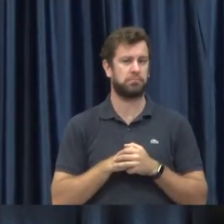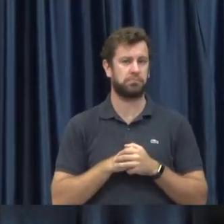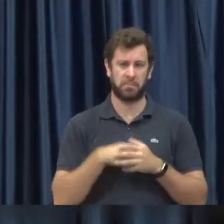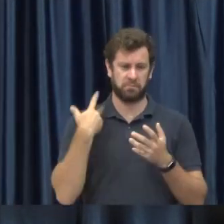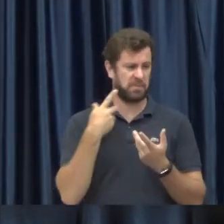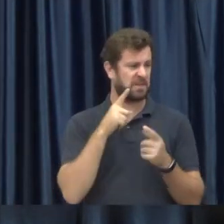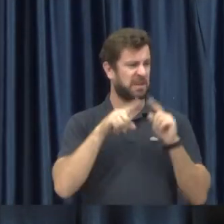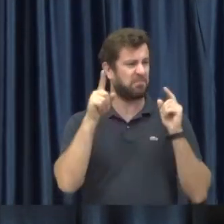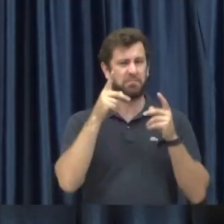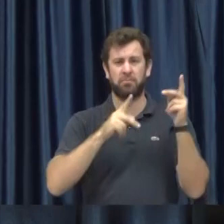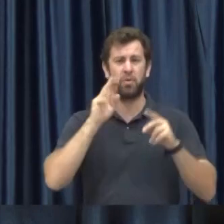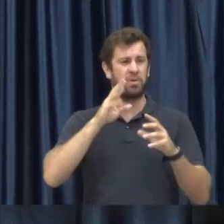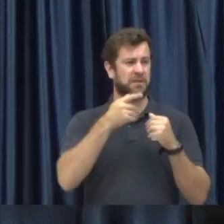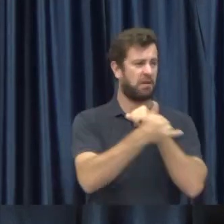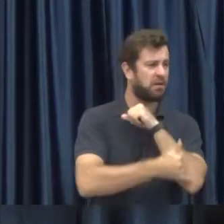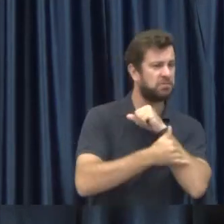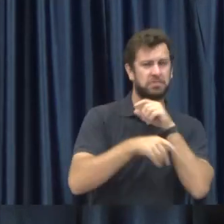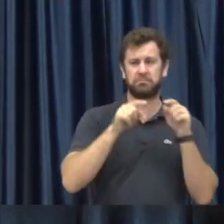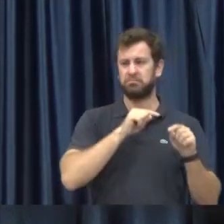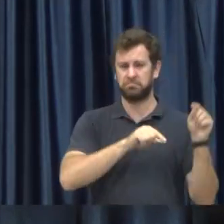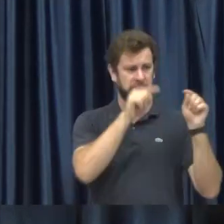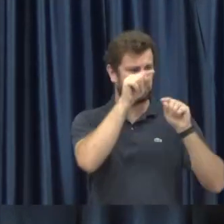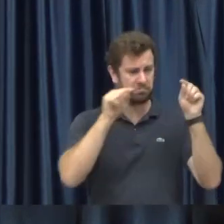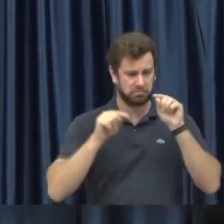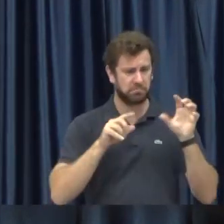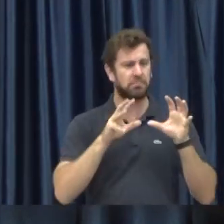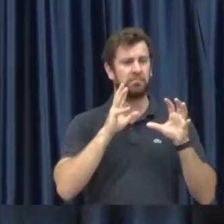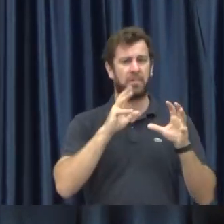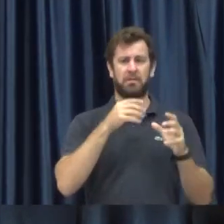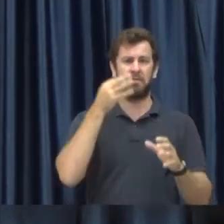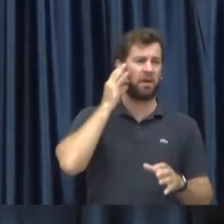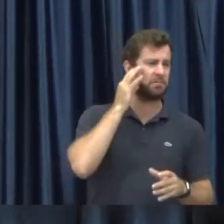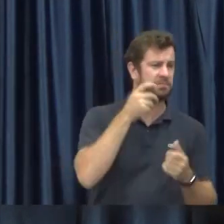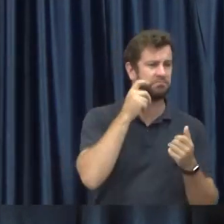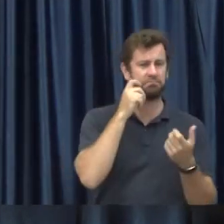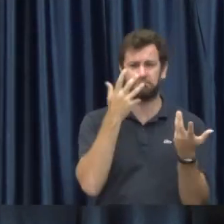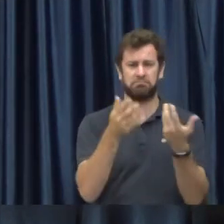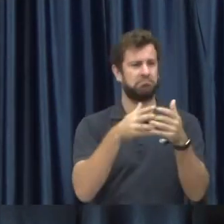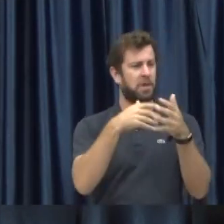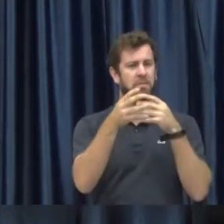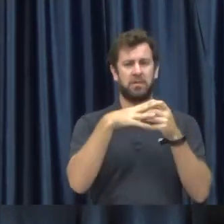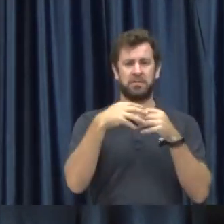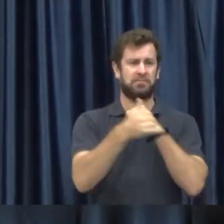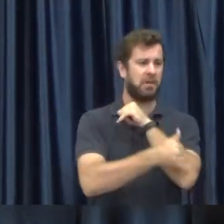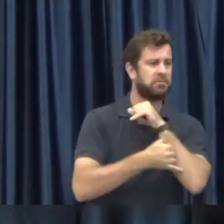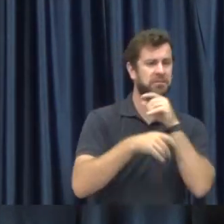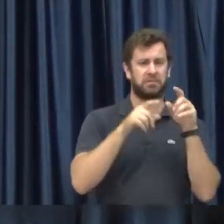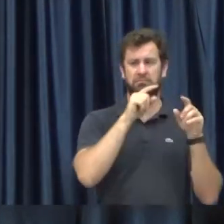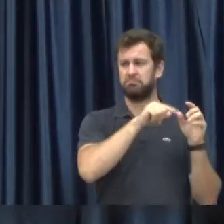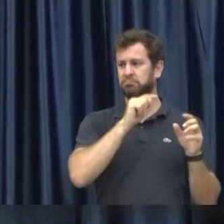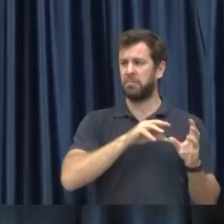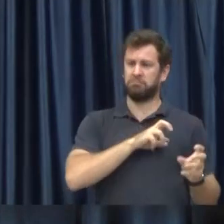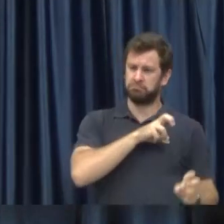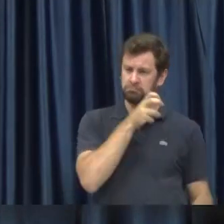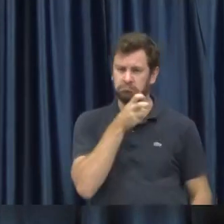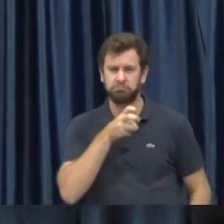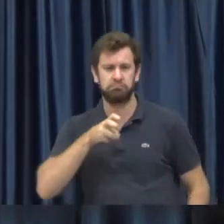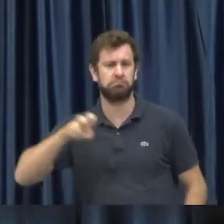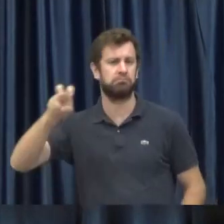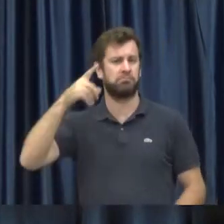world, all colors, all nations, all languages, the rich, the